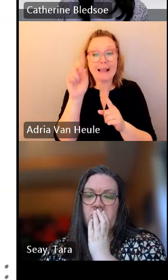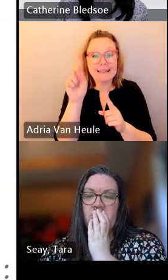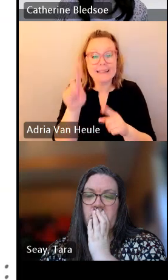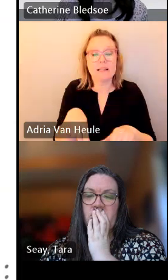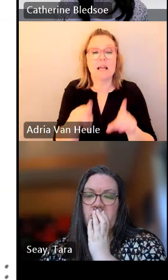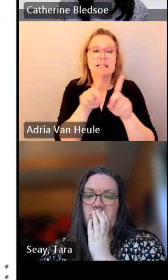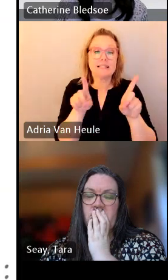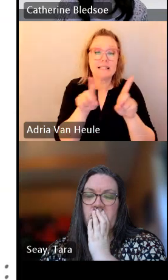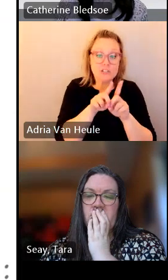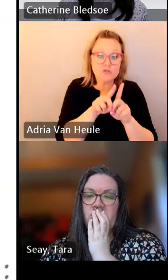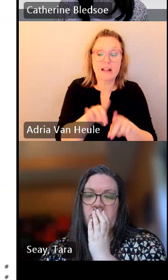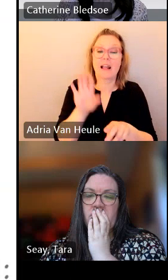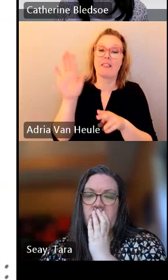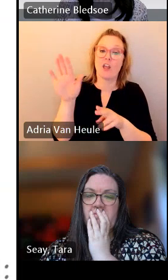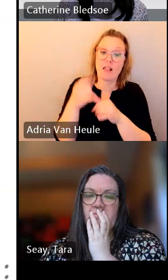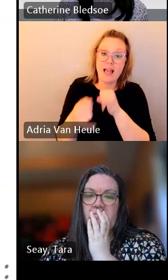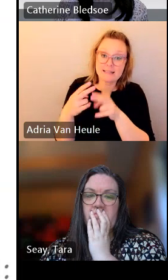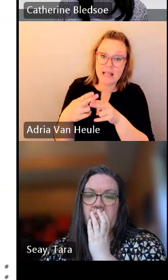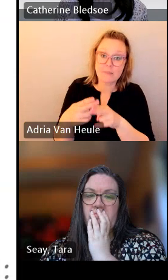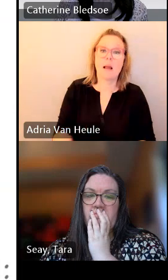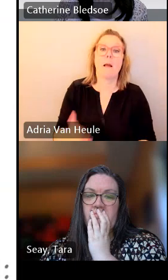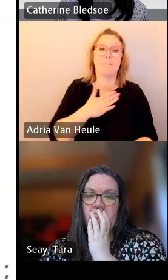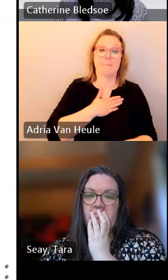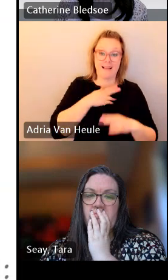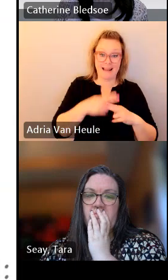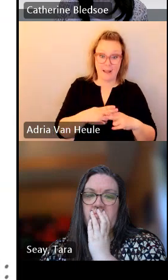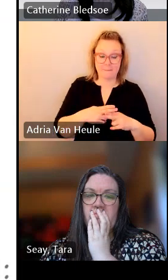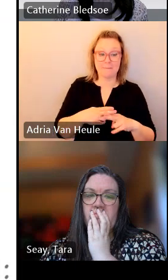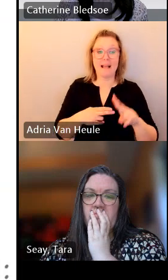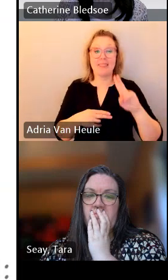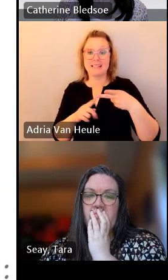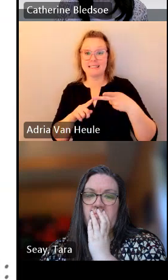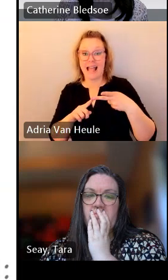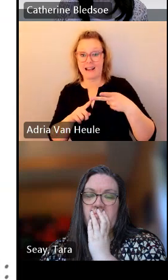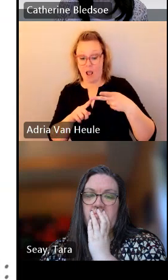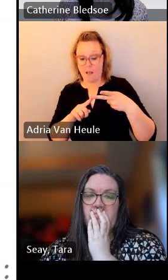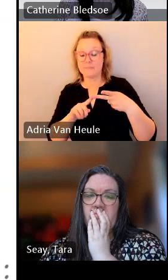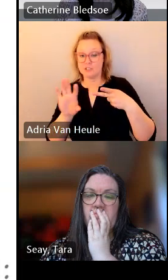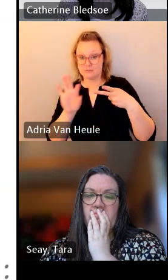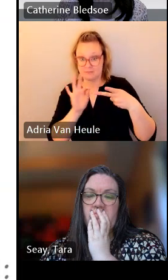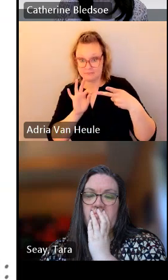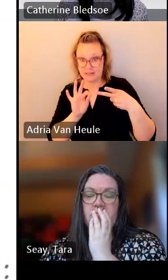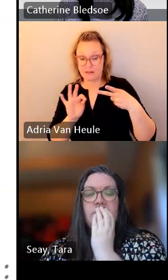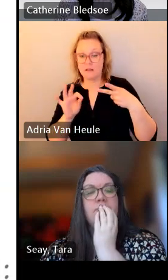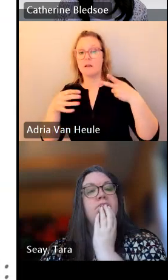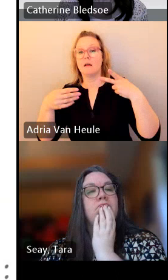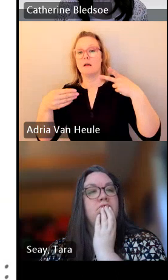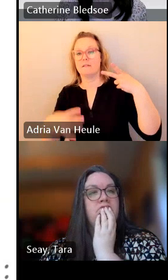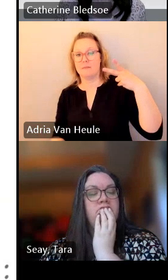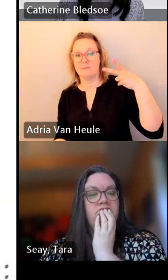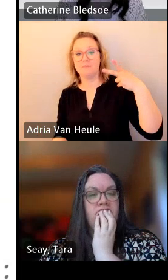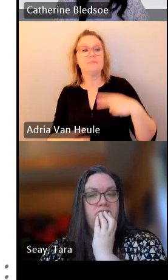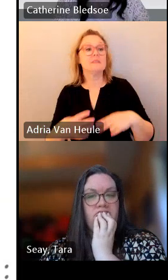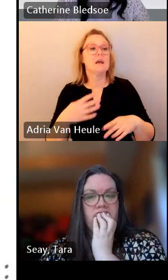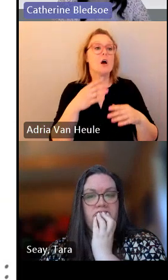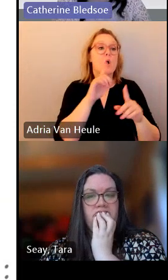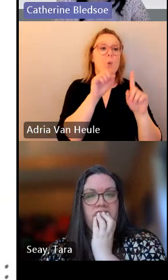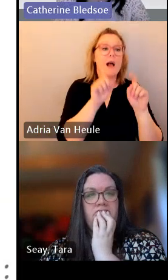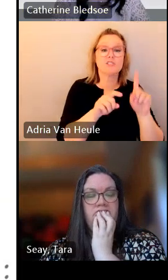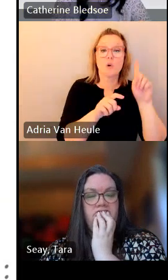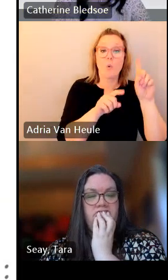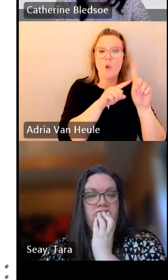your name. You're going to pick that second option again so that you can fill out more of the survey. You do not need to fill out questions 1 through 14 again,